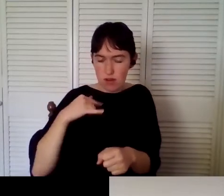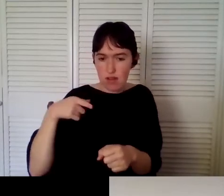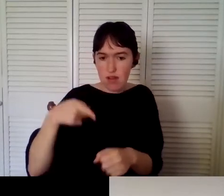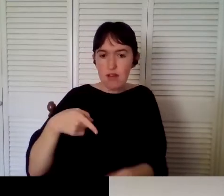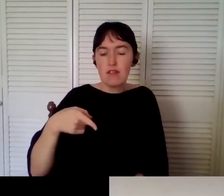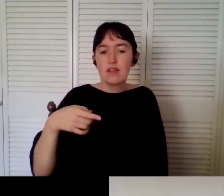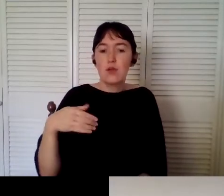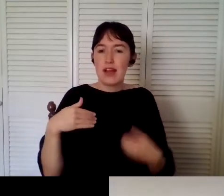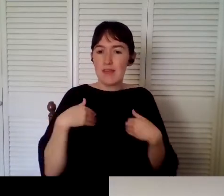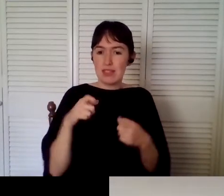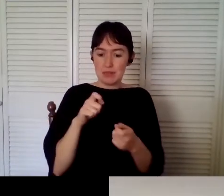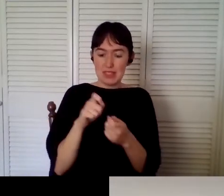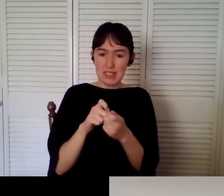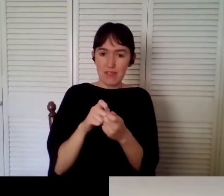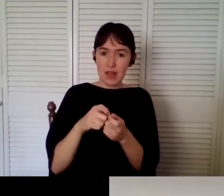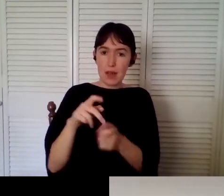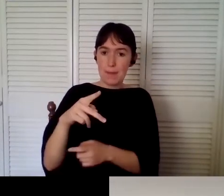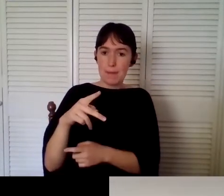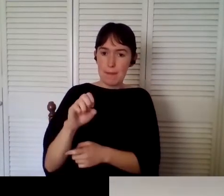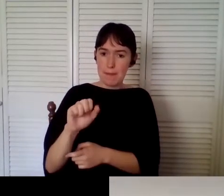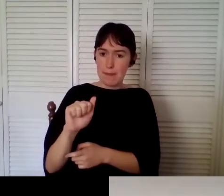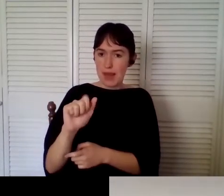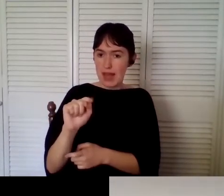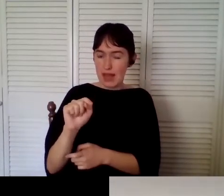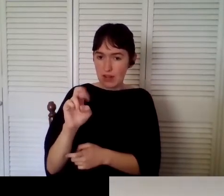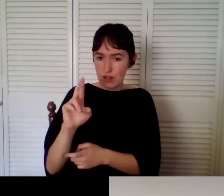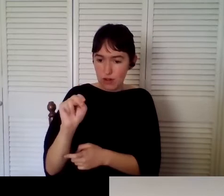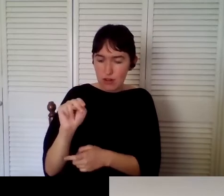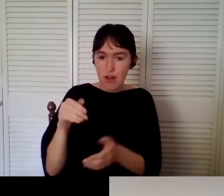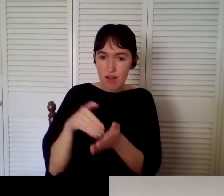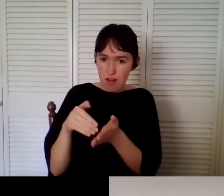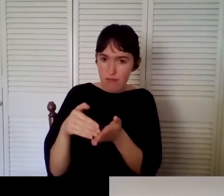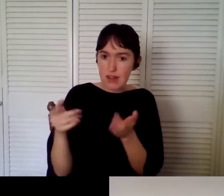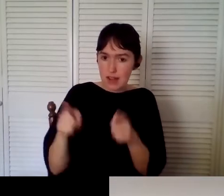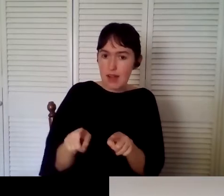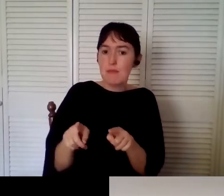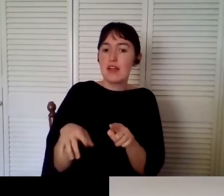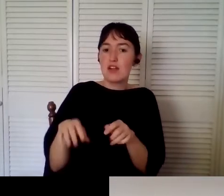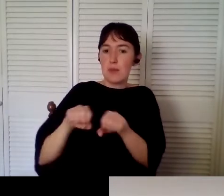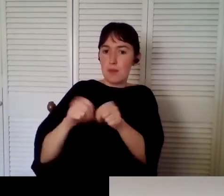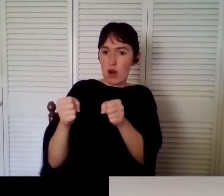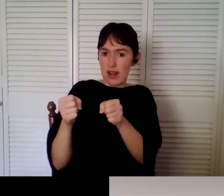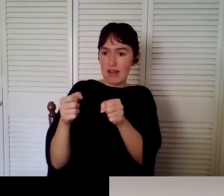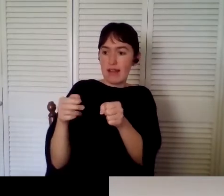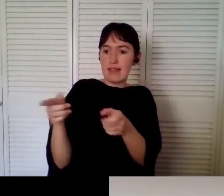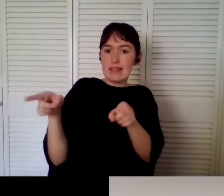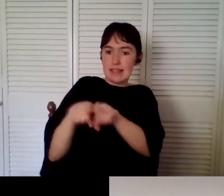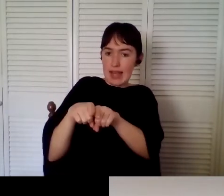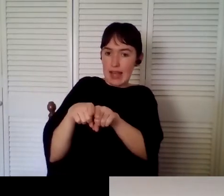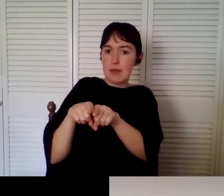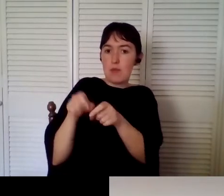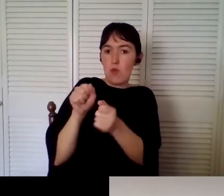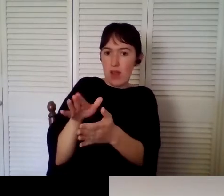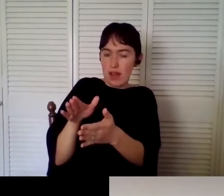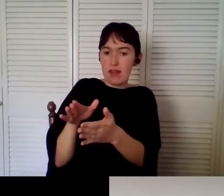their breaking. So we find a lot of broken points, and a lot of these points seem to be broken in the same way, in what we call a twisting